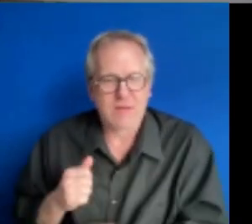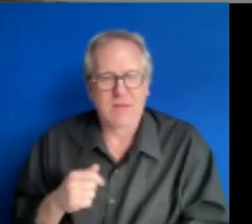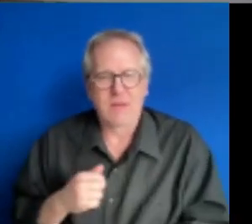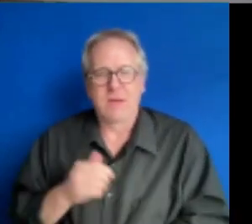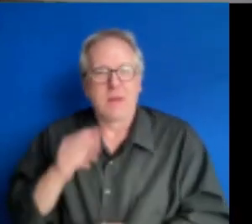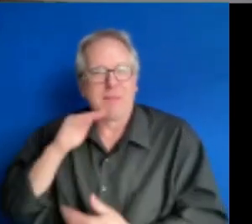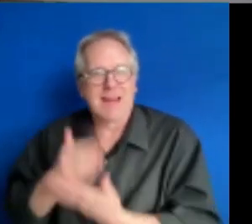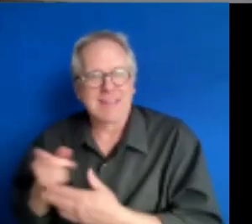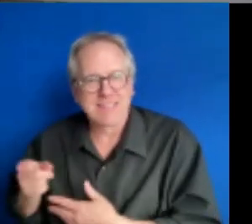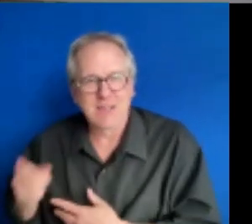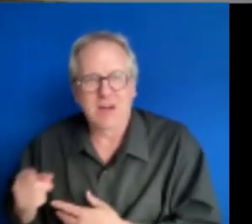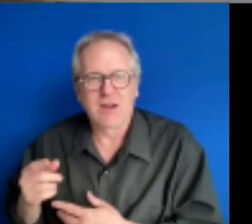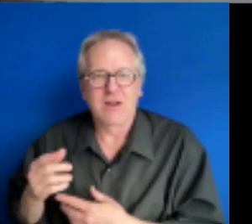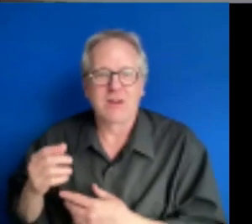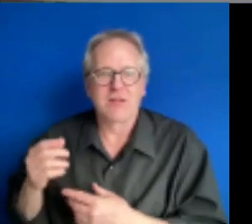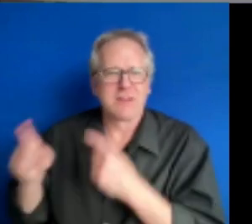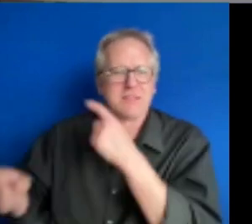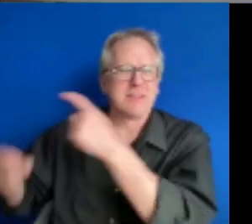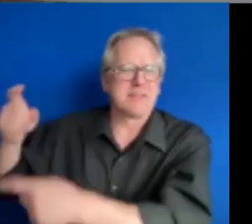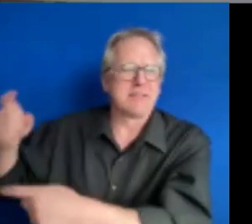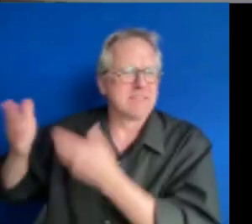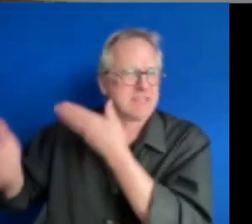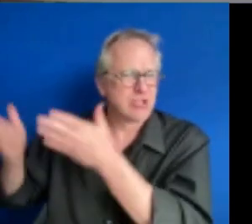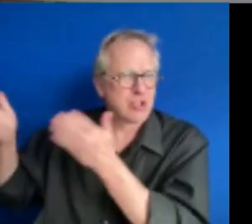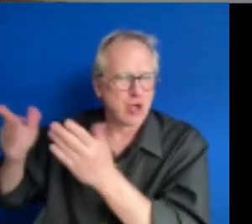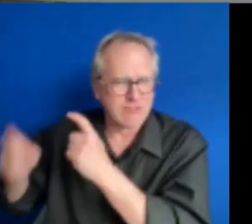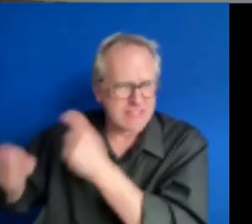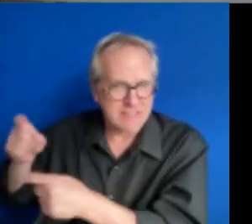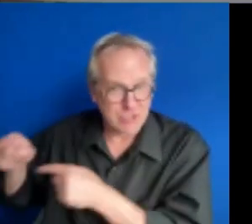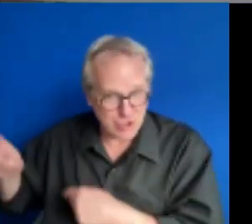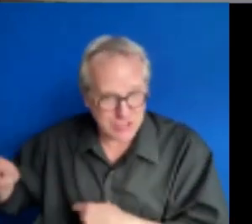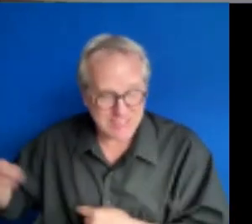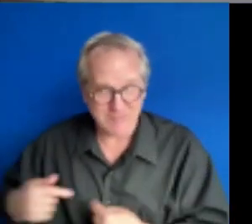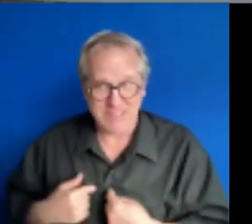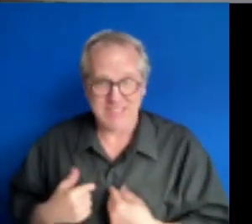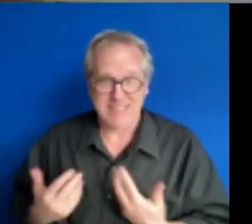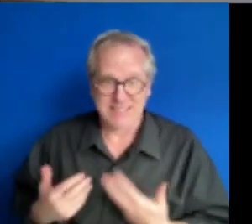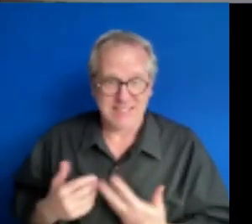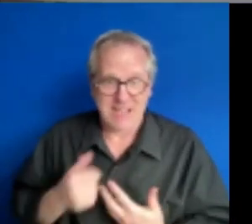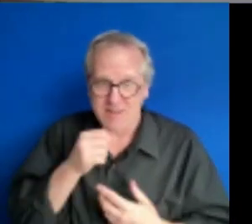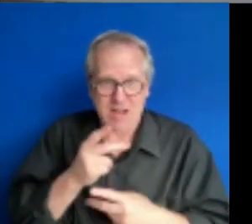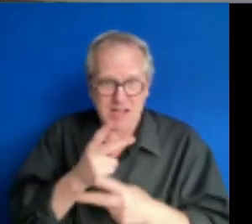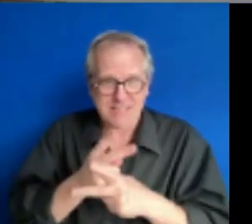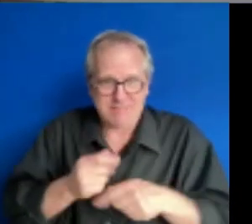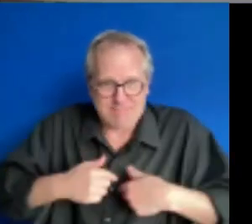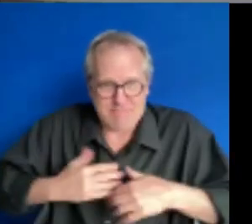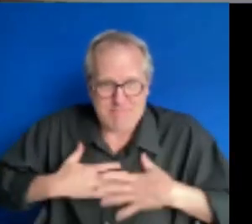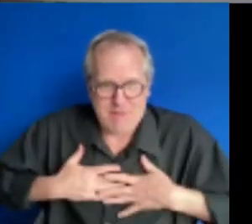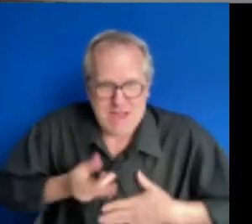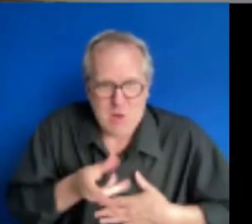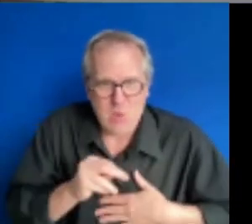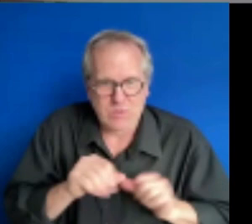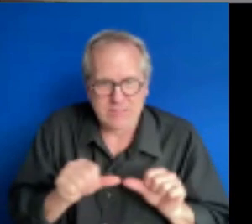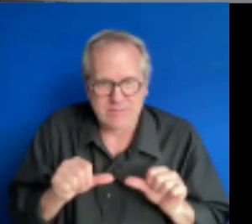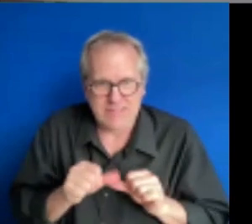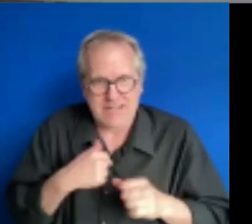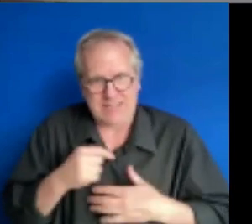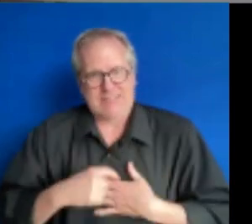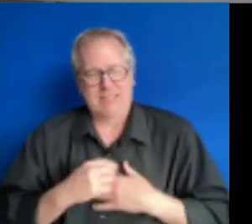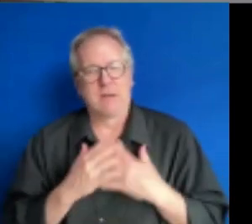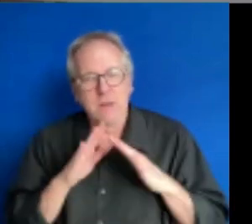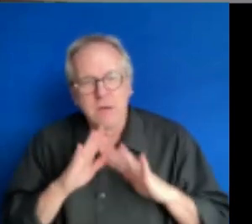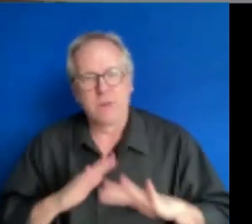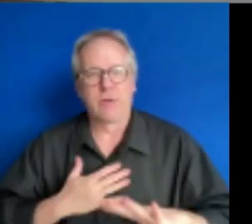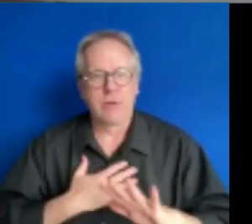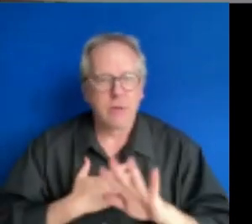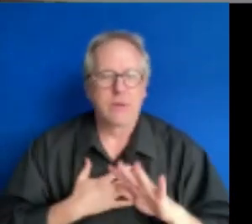my daughter was getting all kinds of services and all these things that she needed, but I was not taking care of my own space